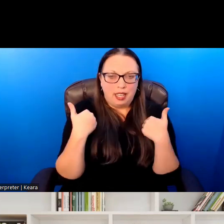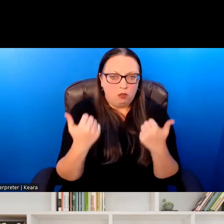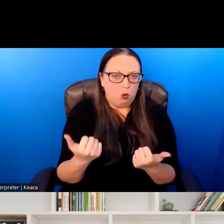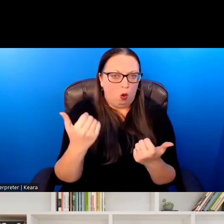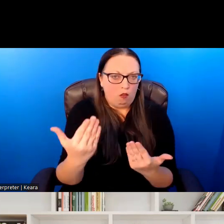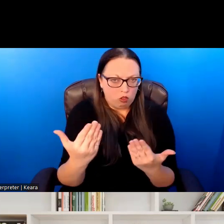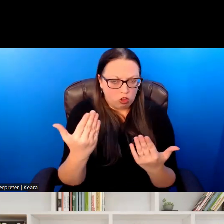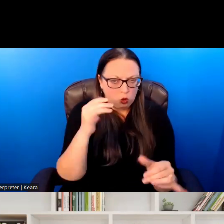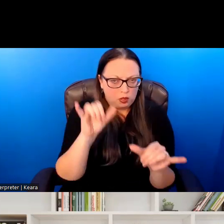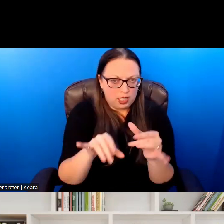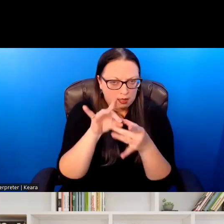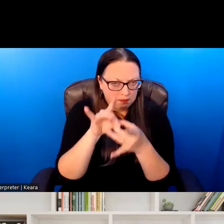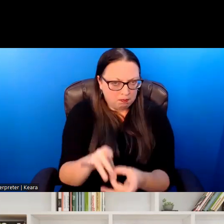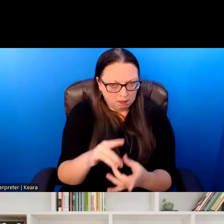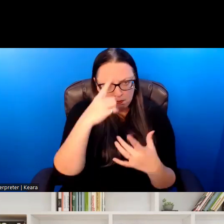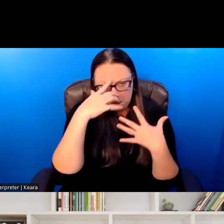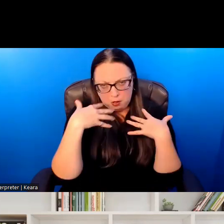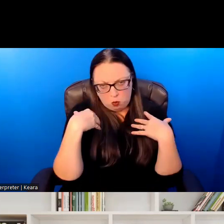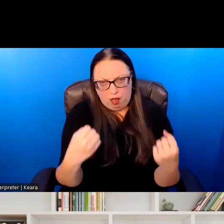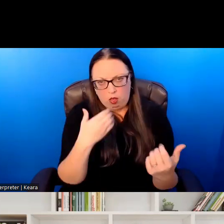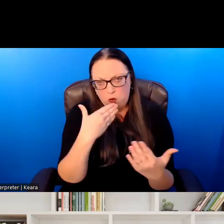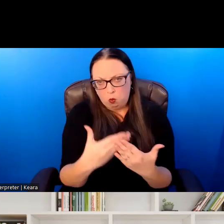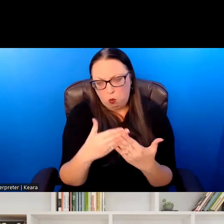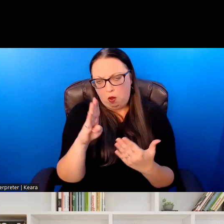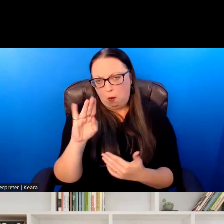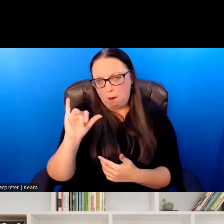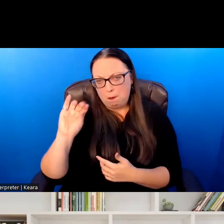connected to their mental health well-being.